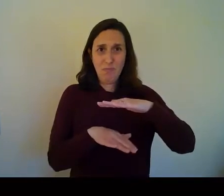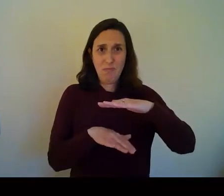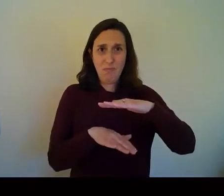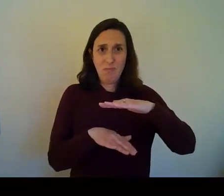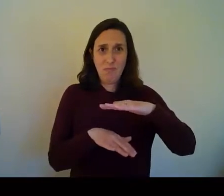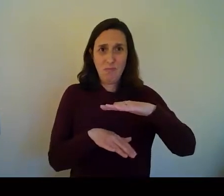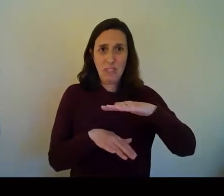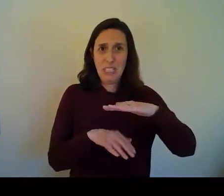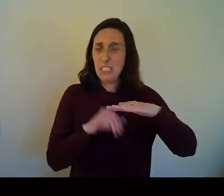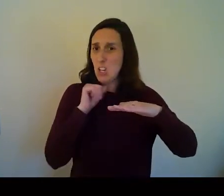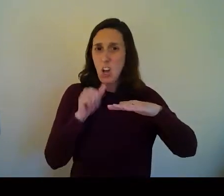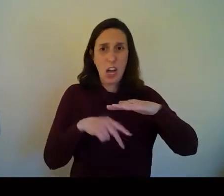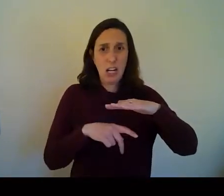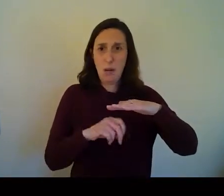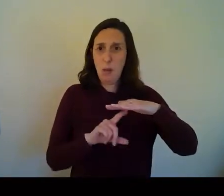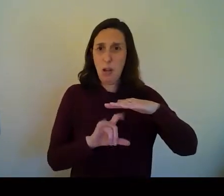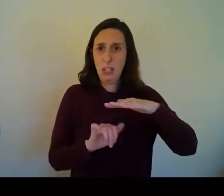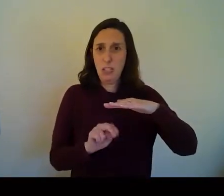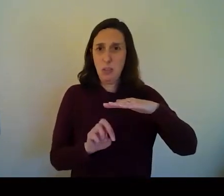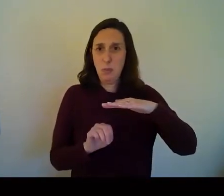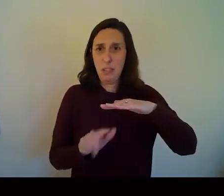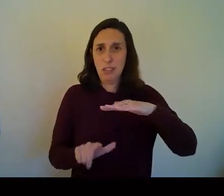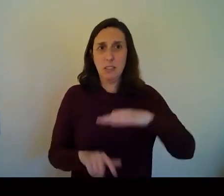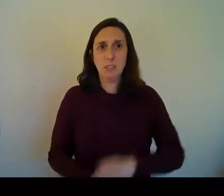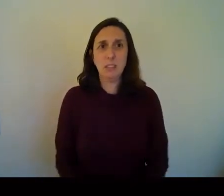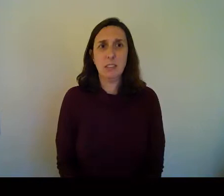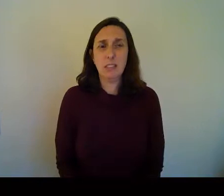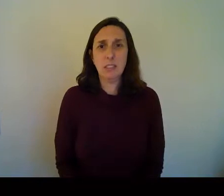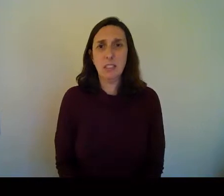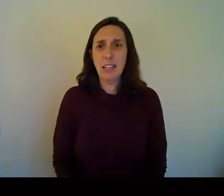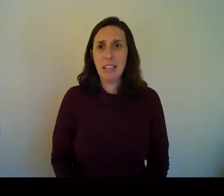downstairs. Right? And the q is for the quotient.